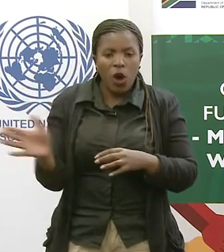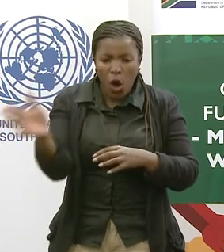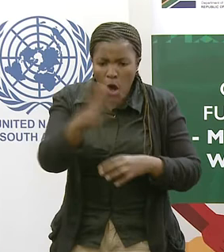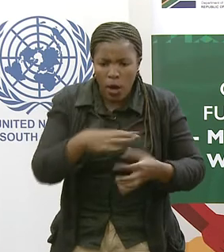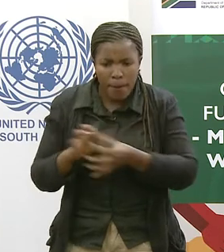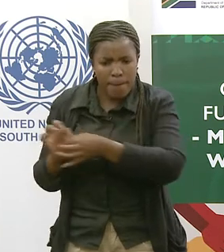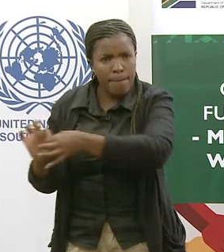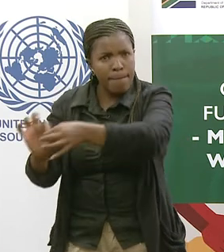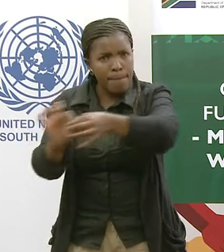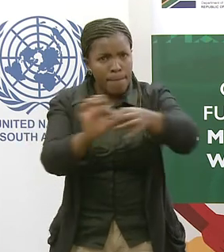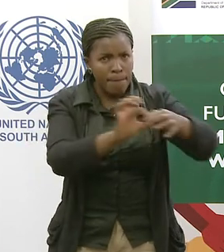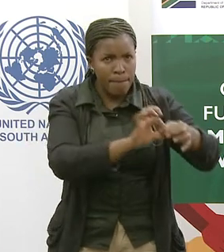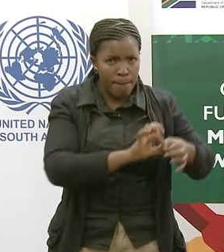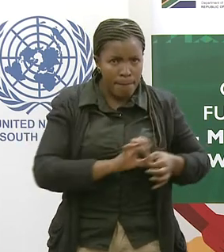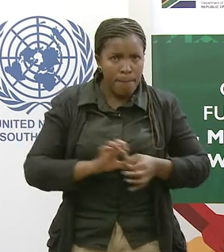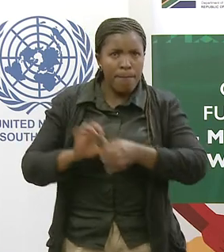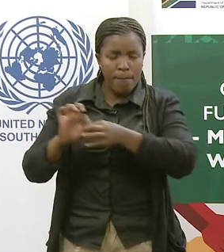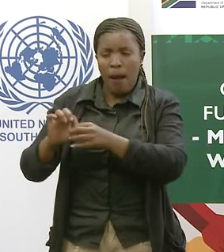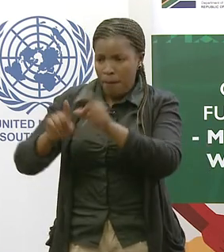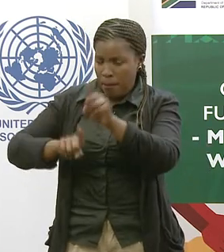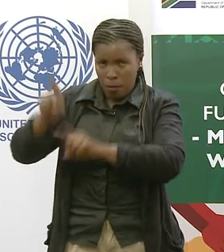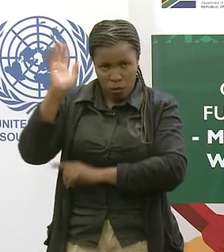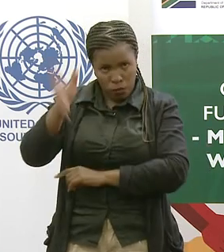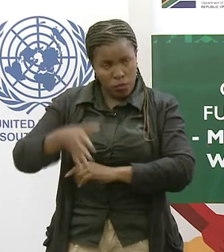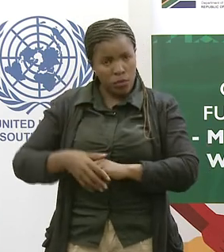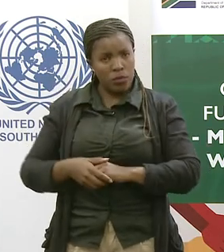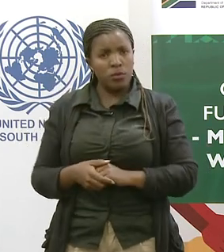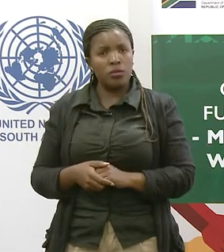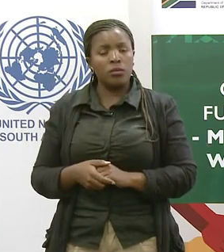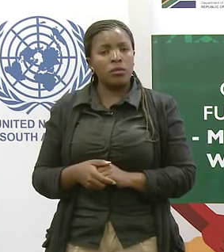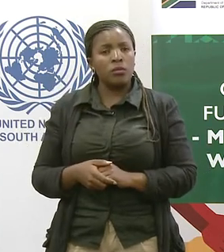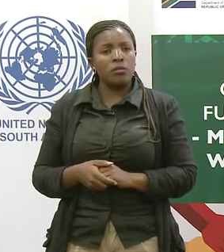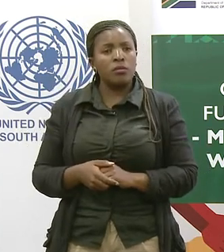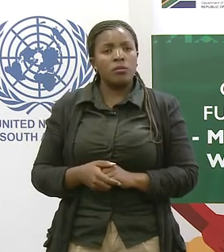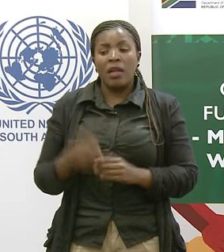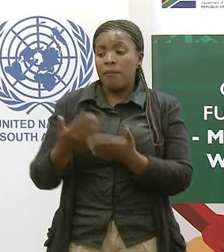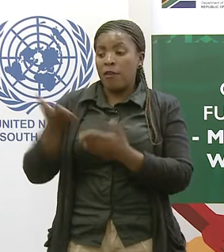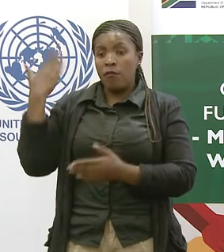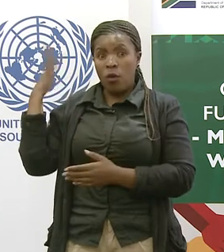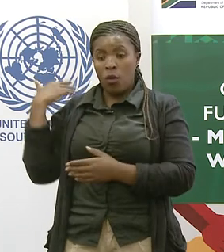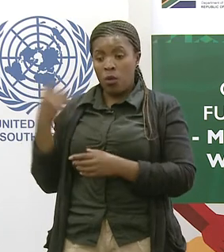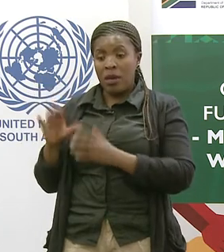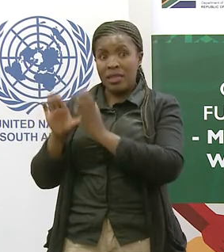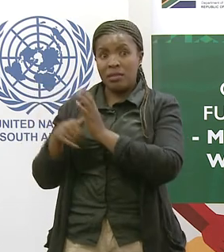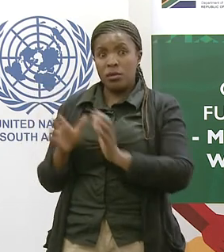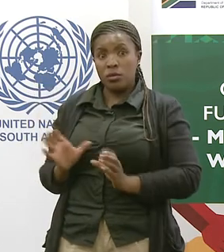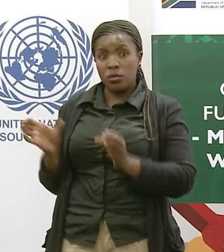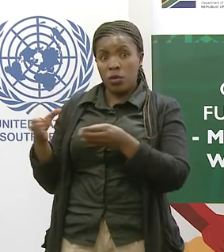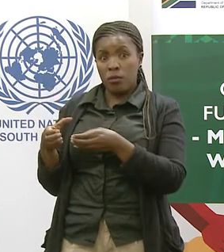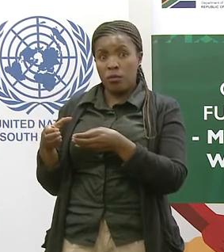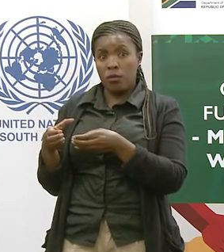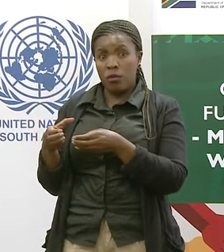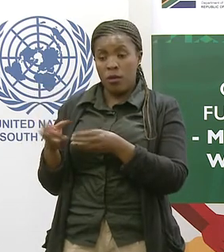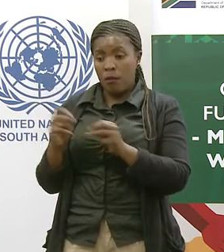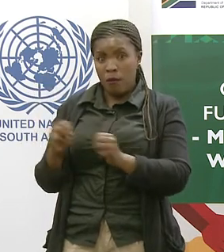And one of the ways in which the disability movement succeeded in those days is that it became an integral part of our struggle